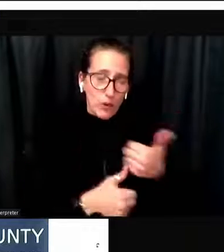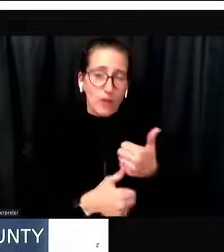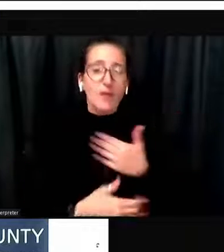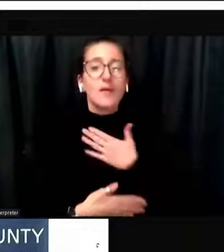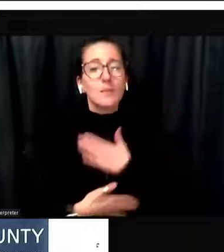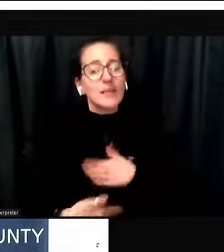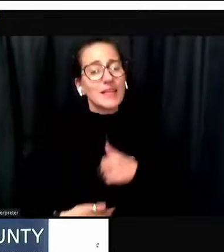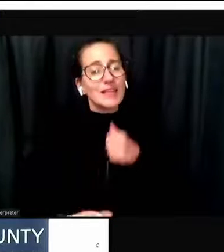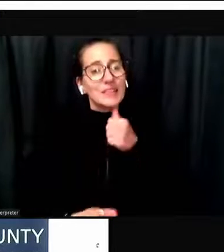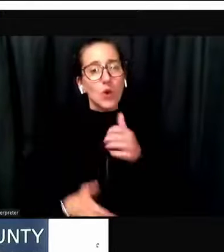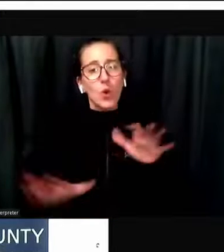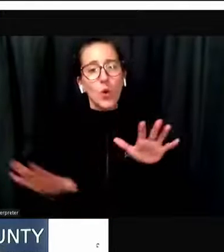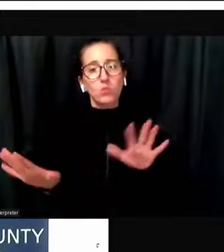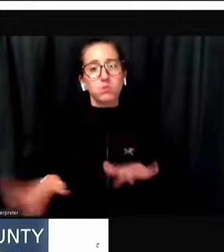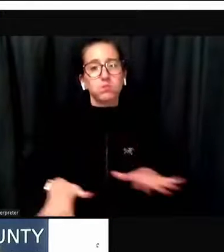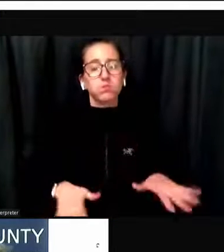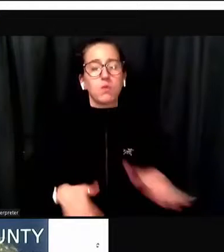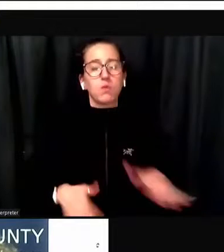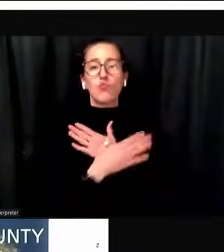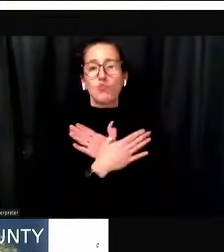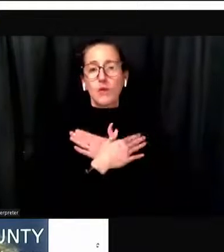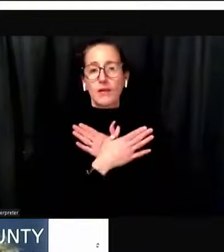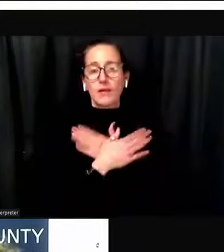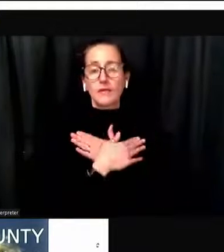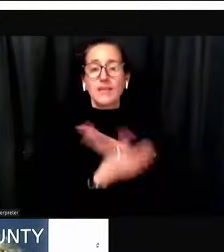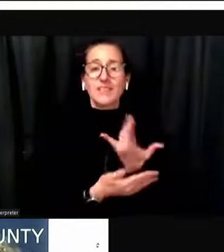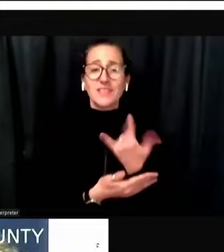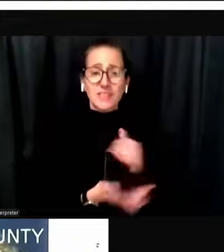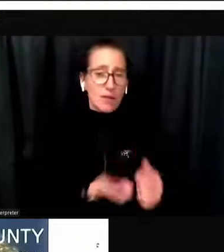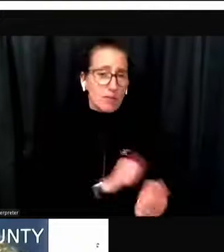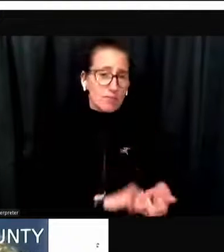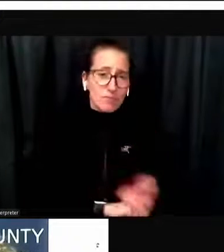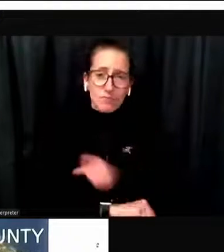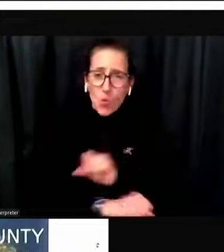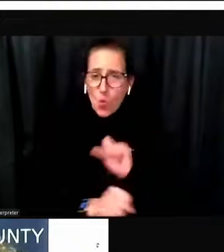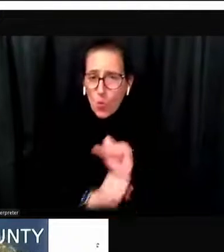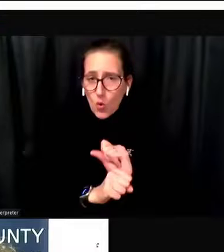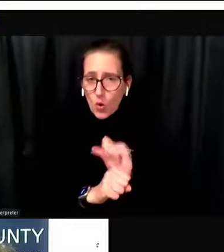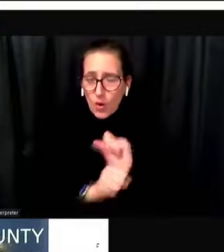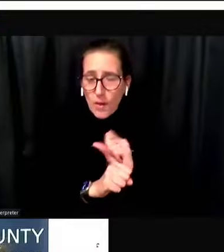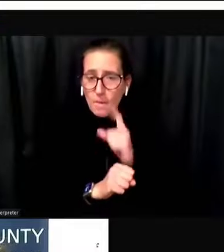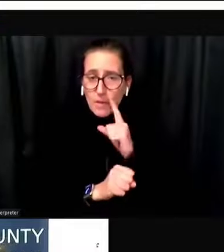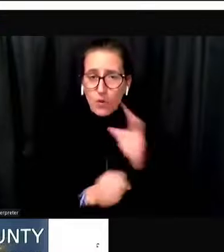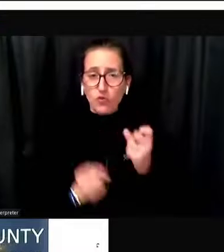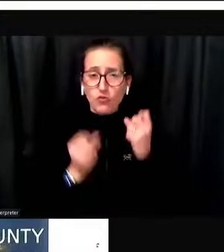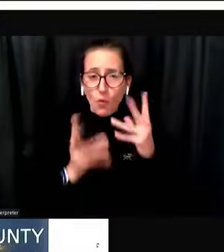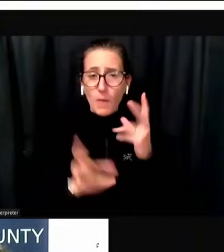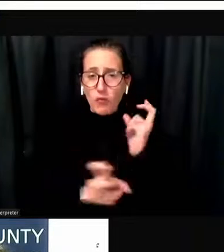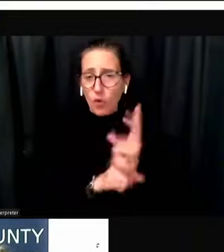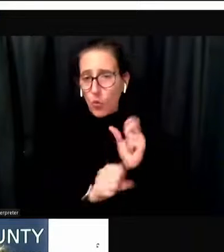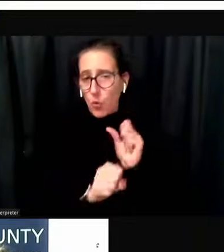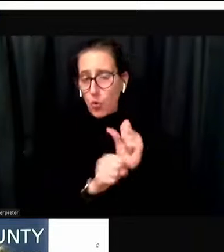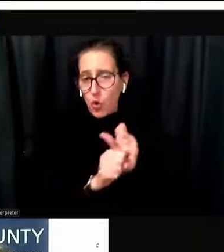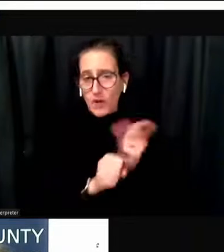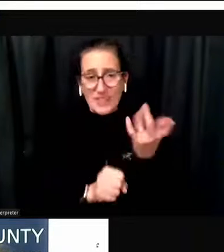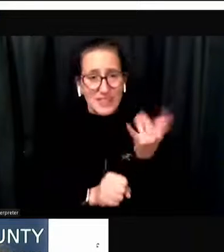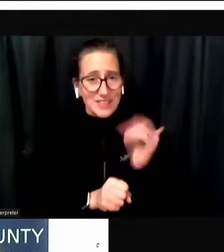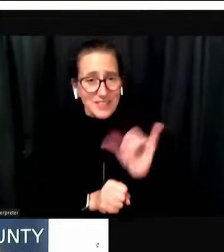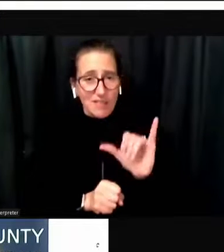laurels. We have a long way to go. And in my great